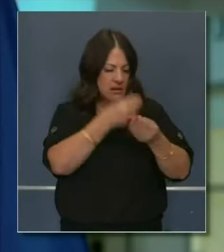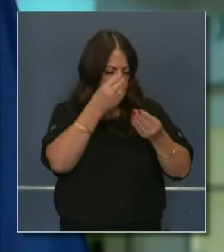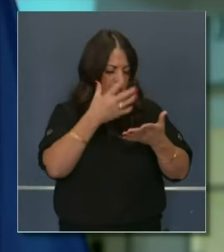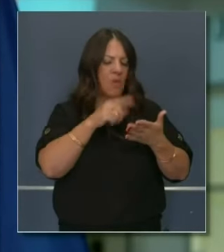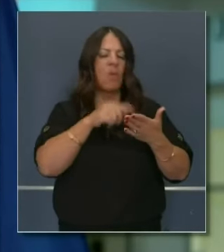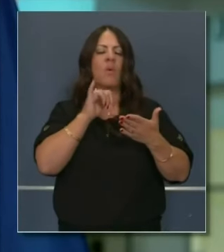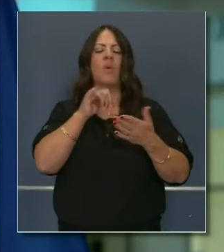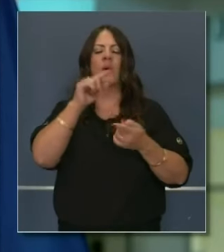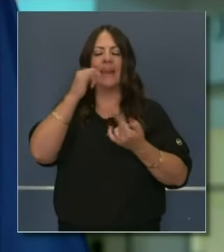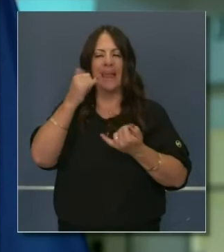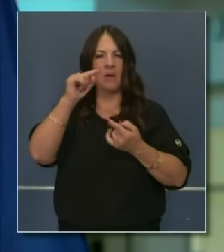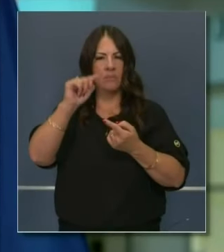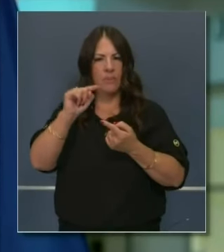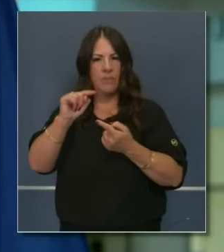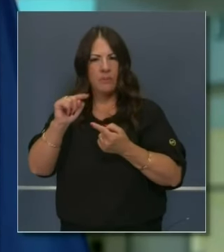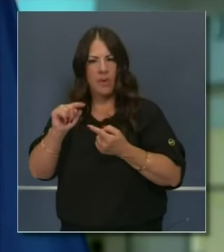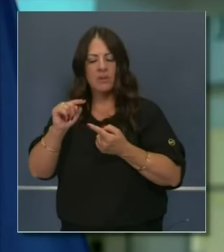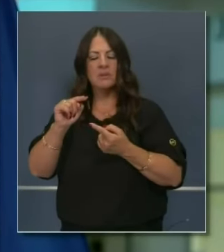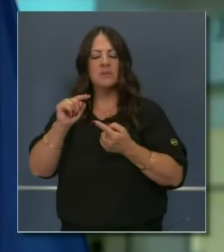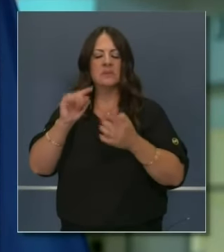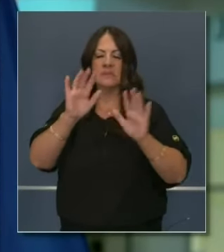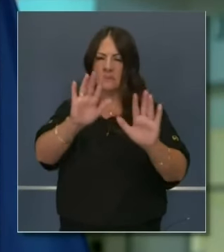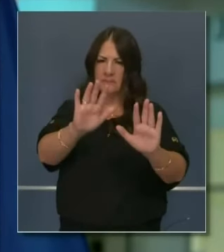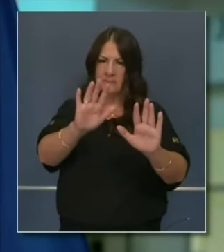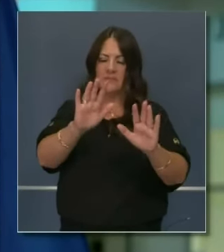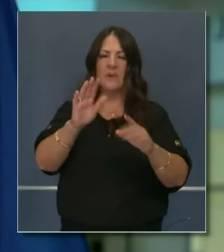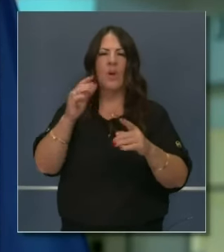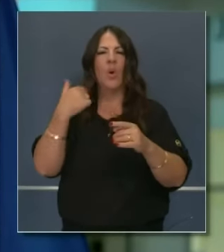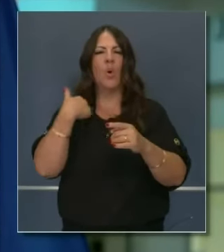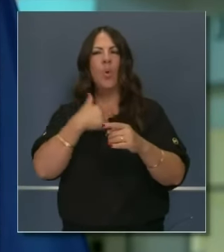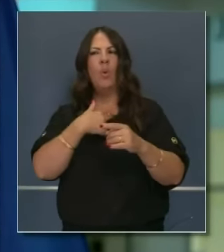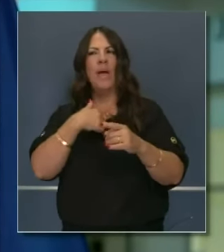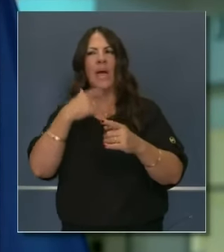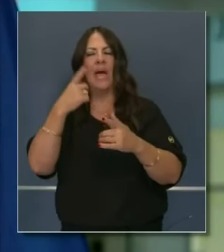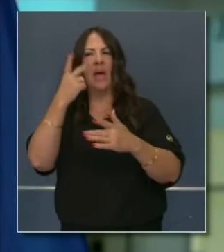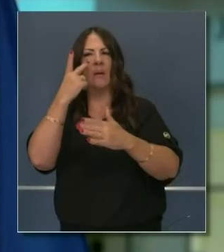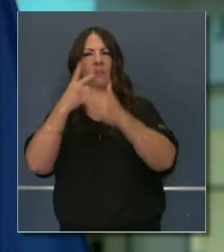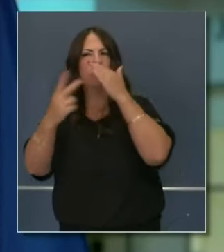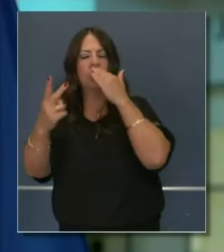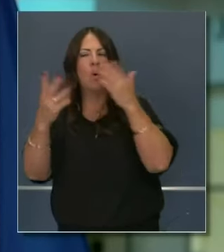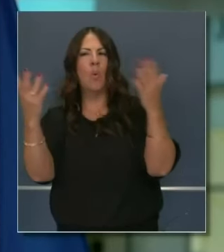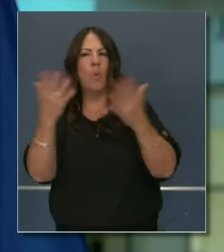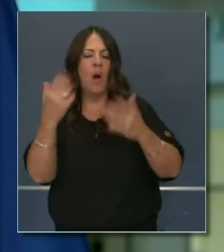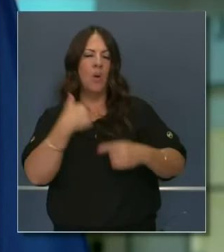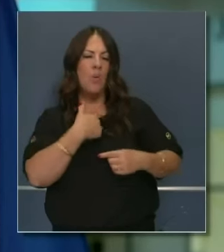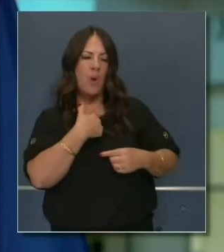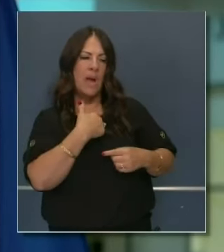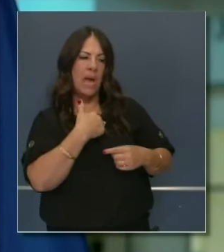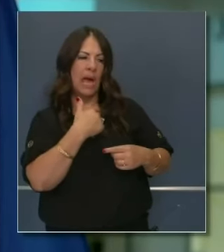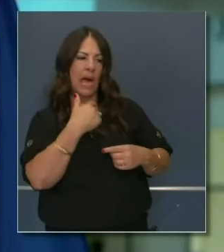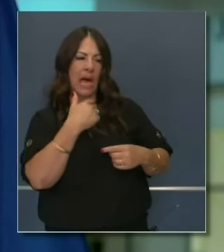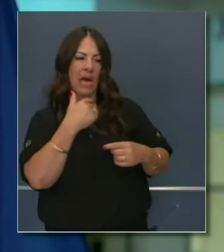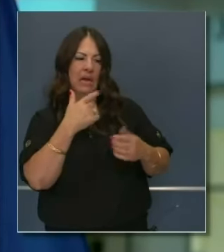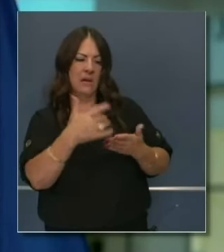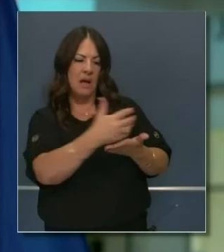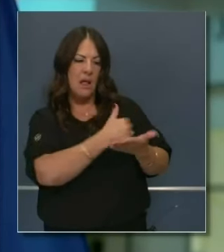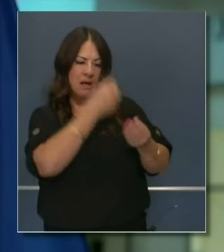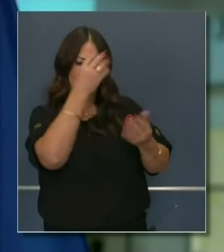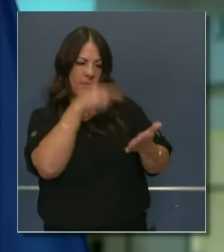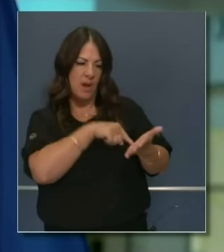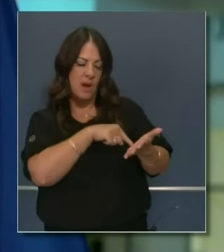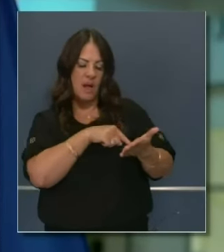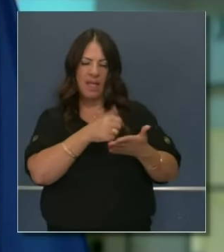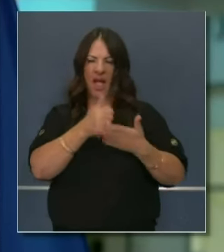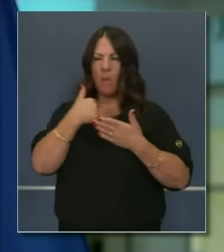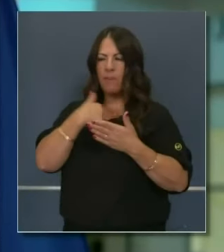we continue to watch these very closely. So again, we project out with the best models that we have, a really ensemble of different